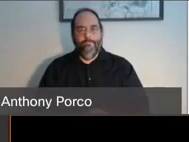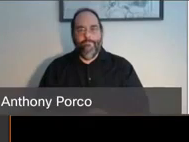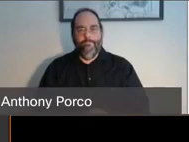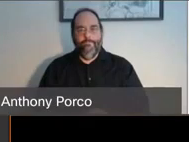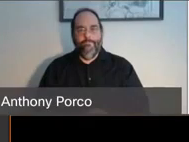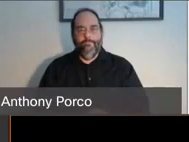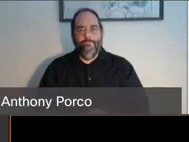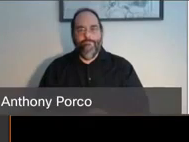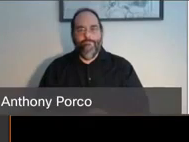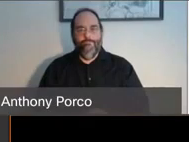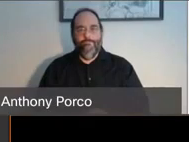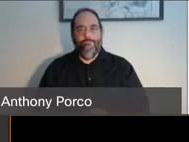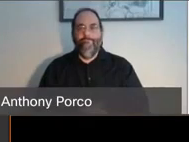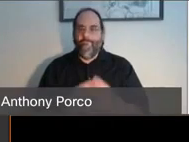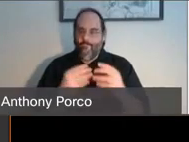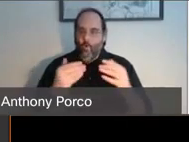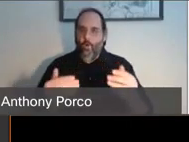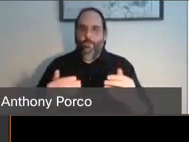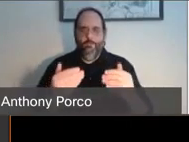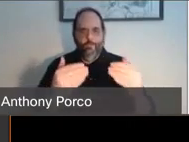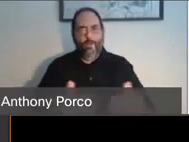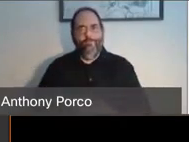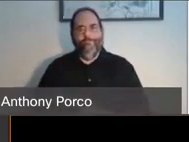Odin, forward.